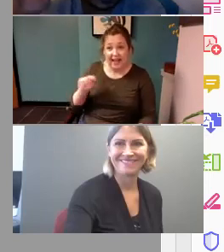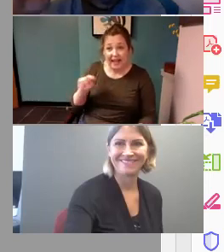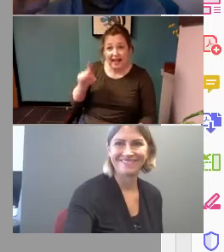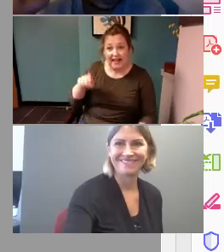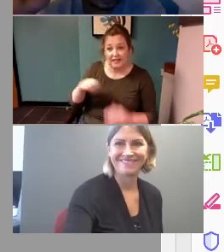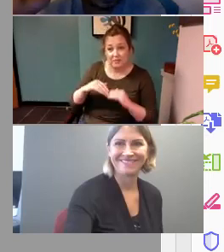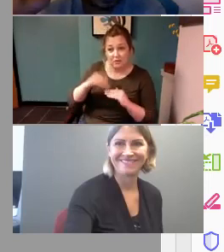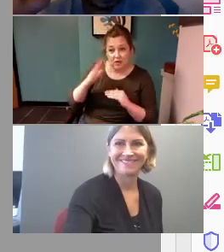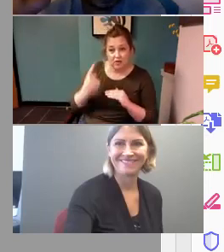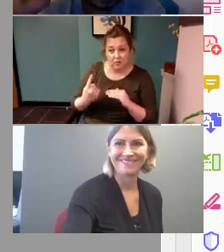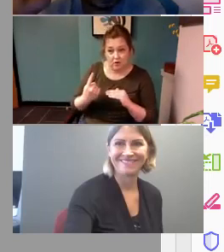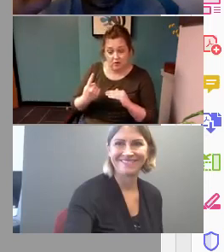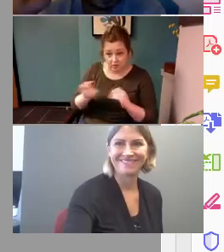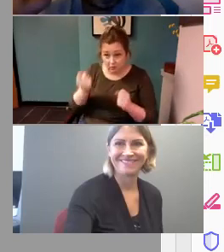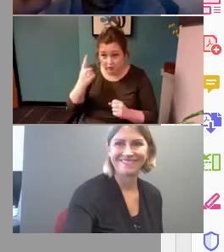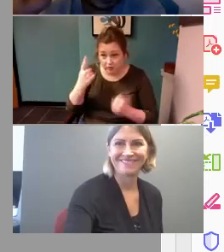Type in yes or no.